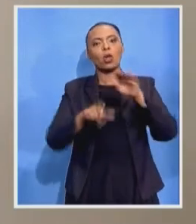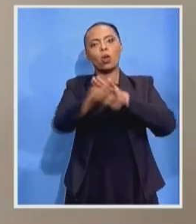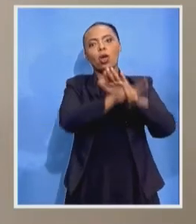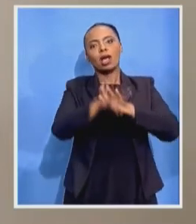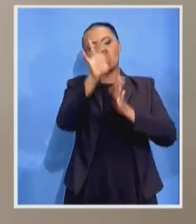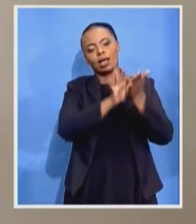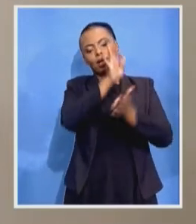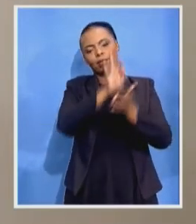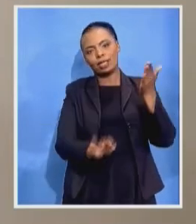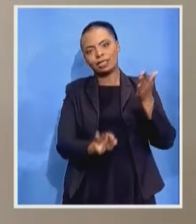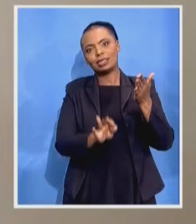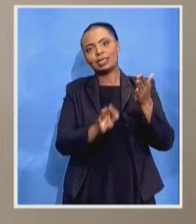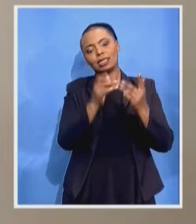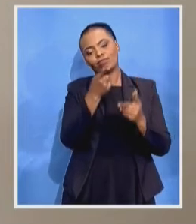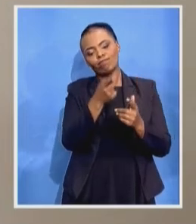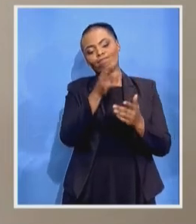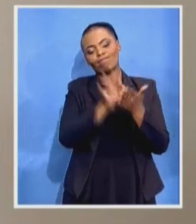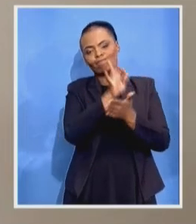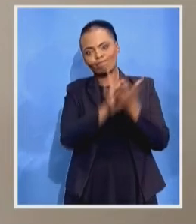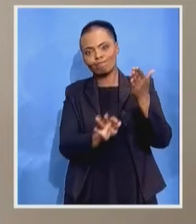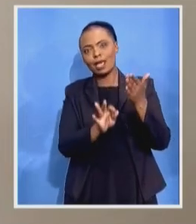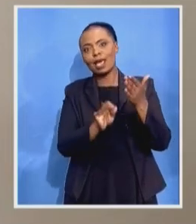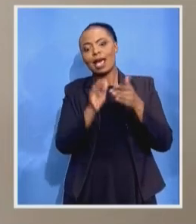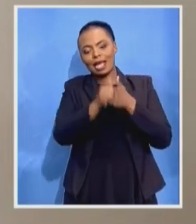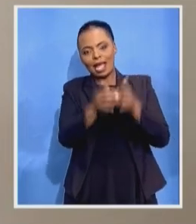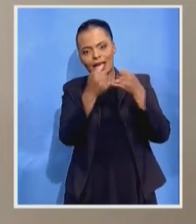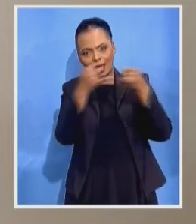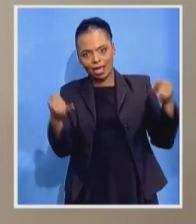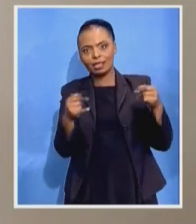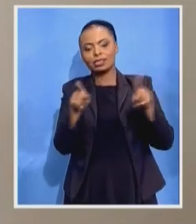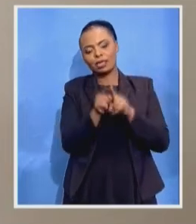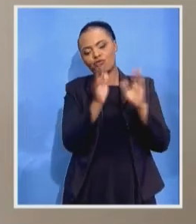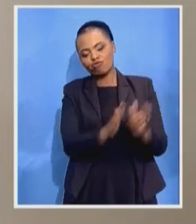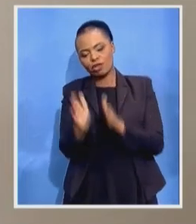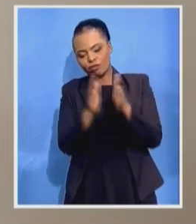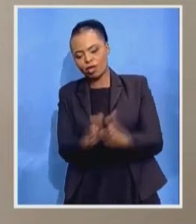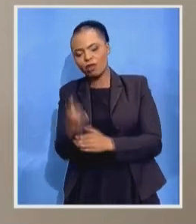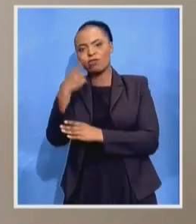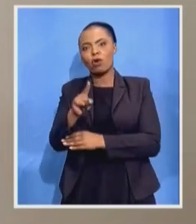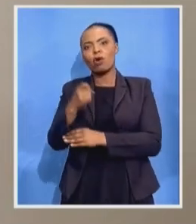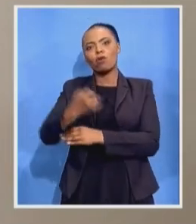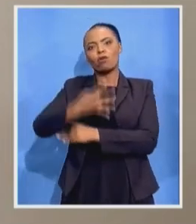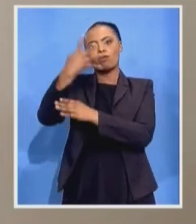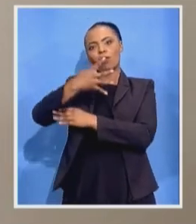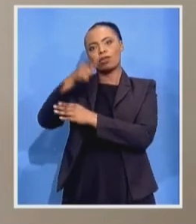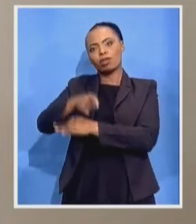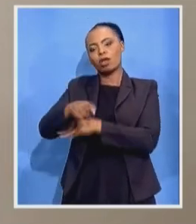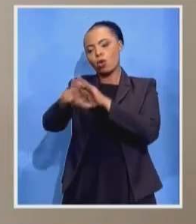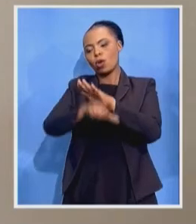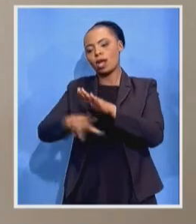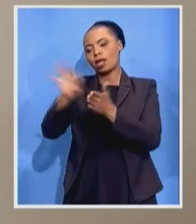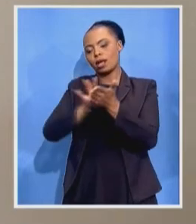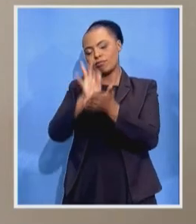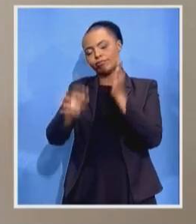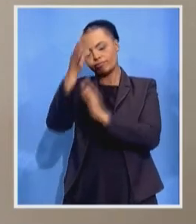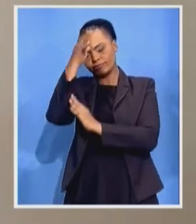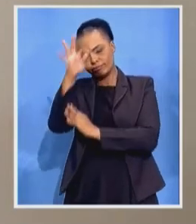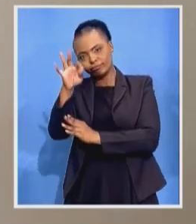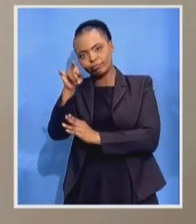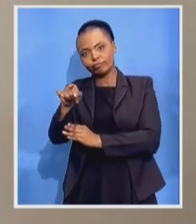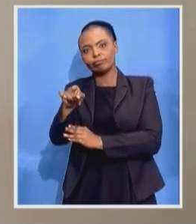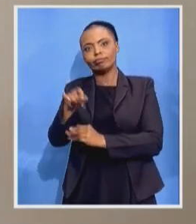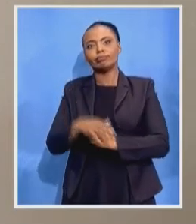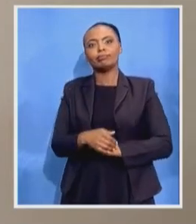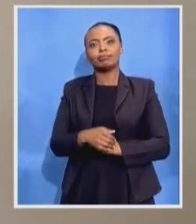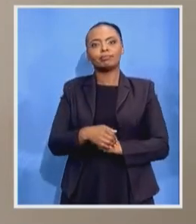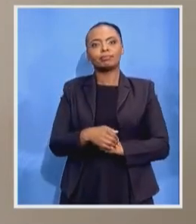and on its other preparations for the forthcoming local government elections. In this regard, we will be guided by our special